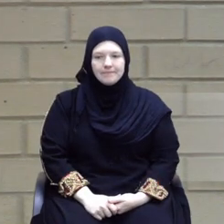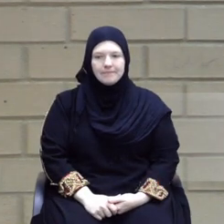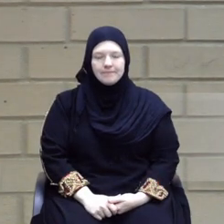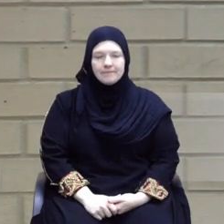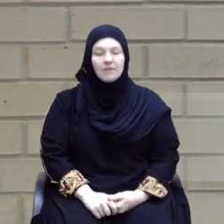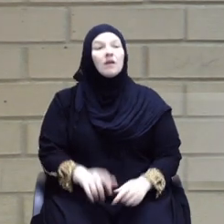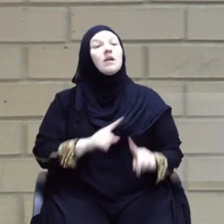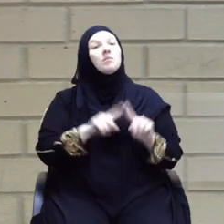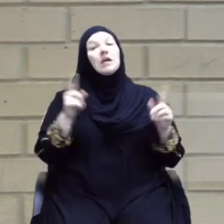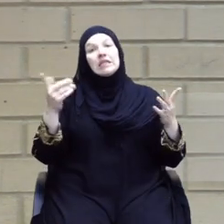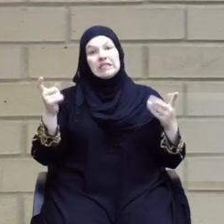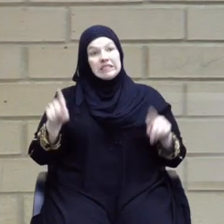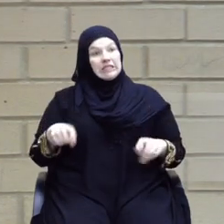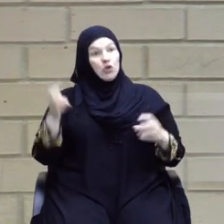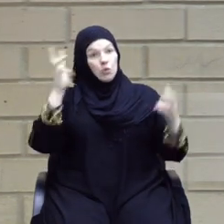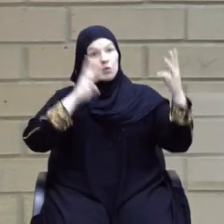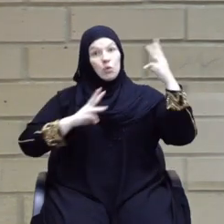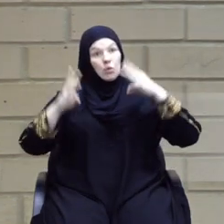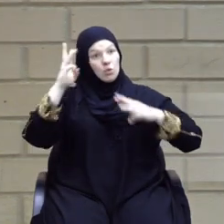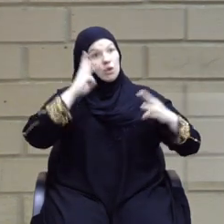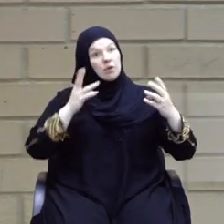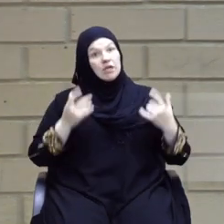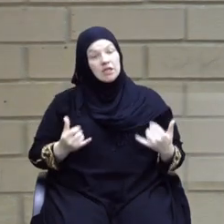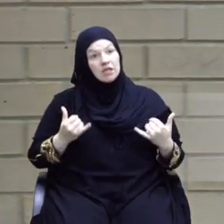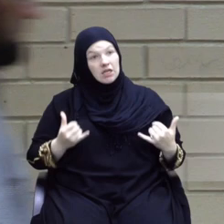about is where are we from this mission?